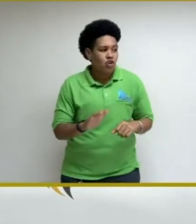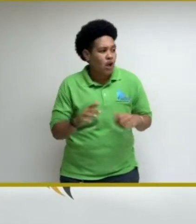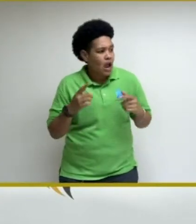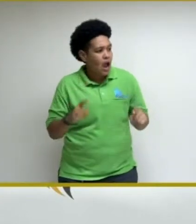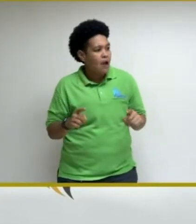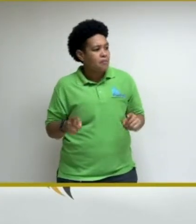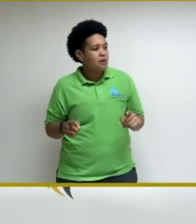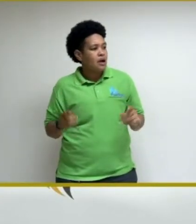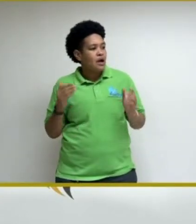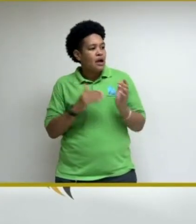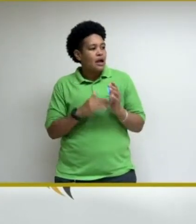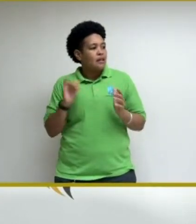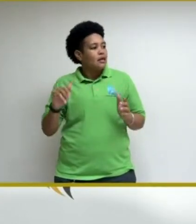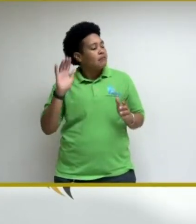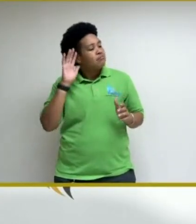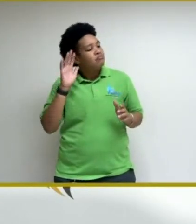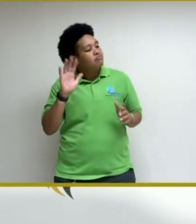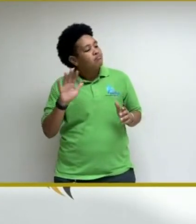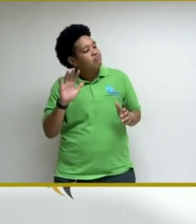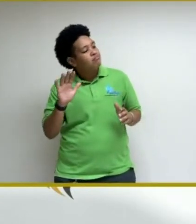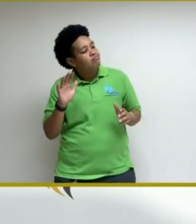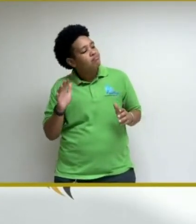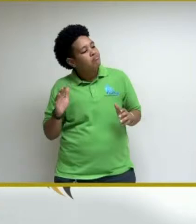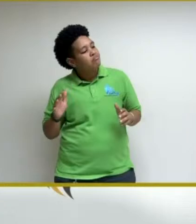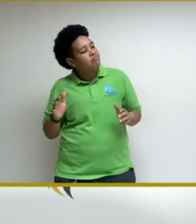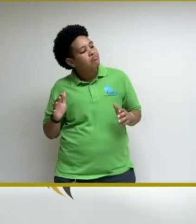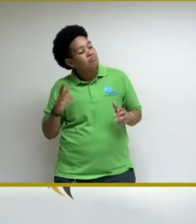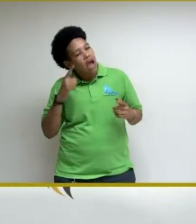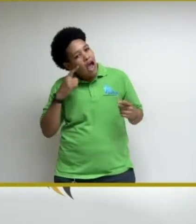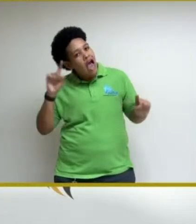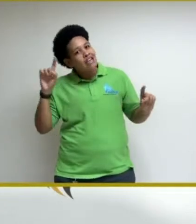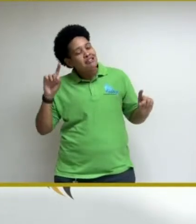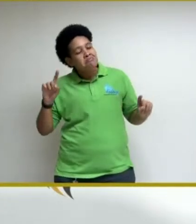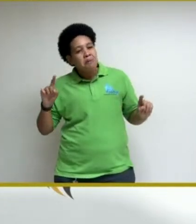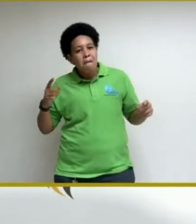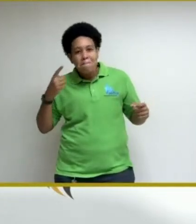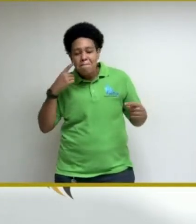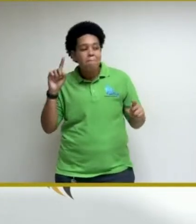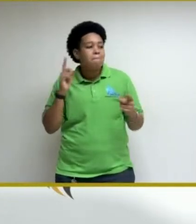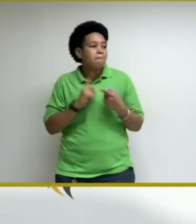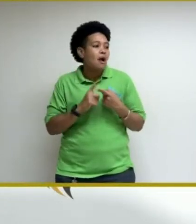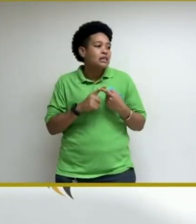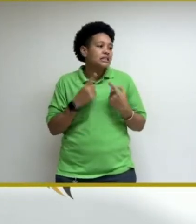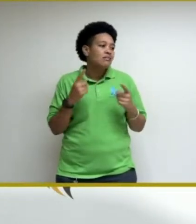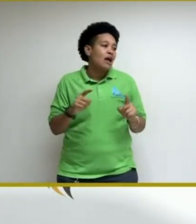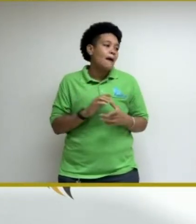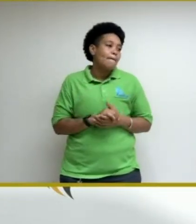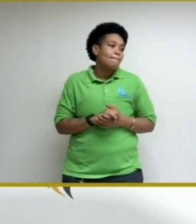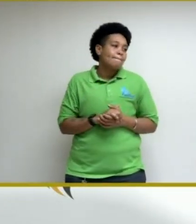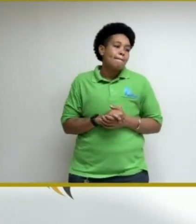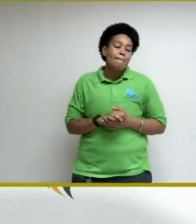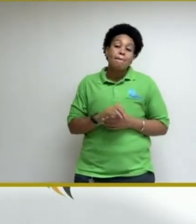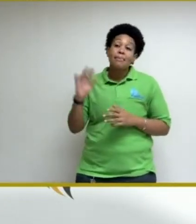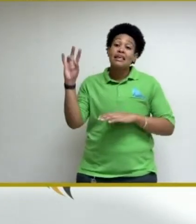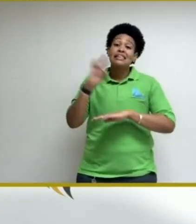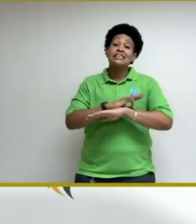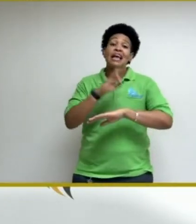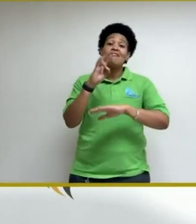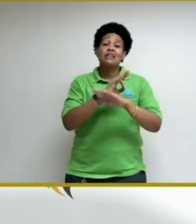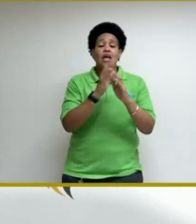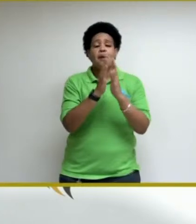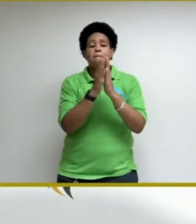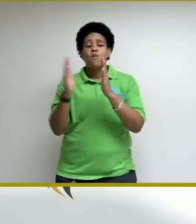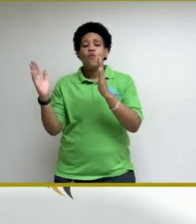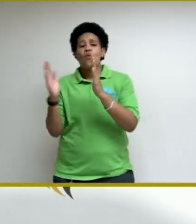And again, that would have been an achievement, a positive achievement. The 7-day moving